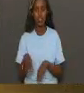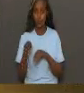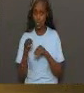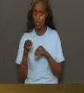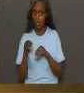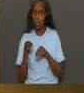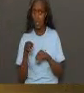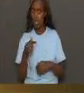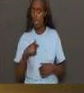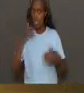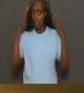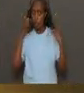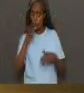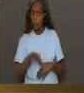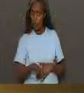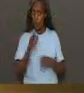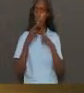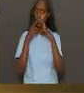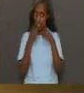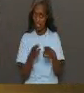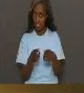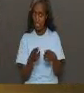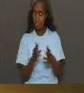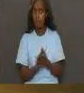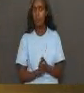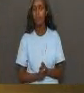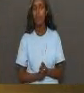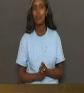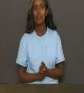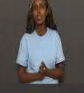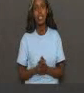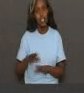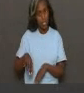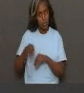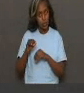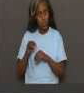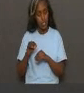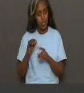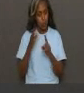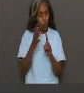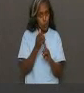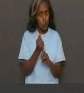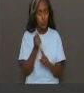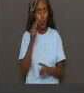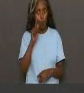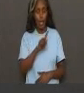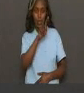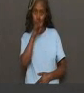Welcome back, students. I hope you found the answer. The